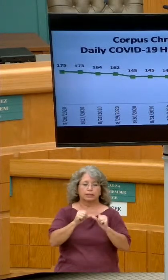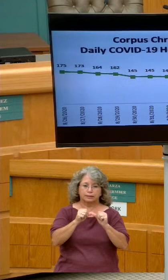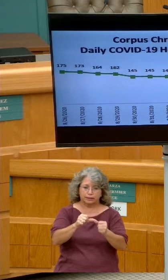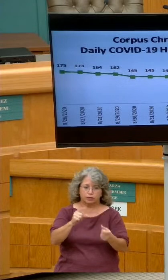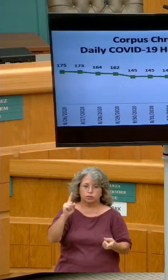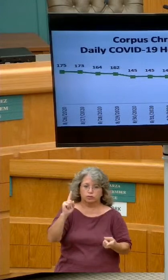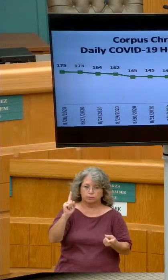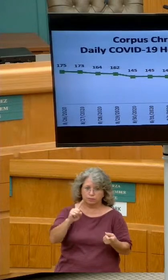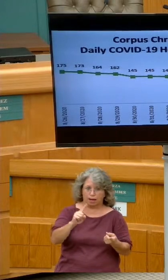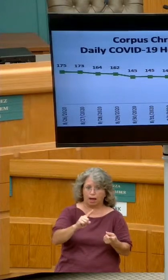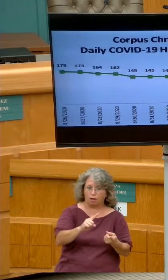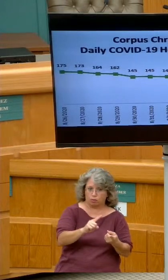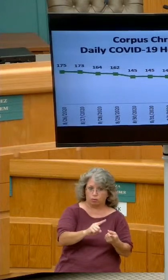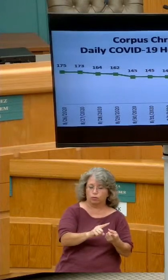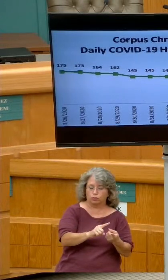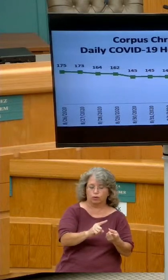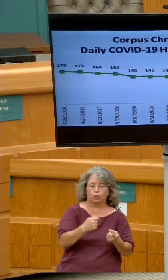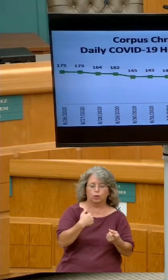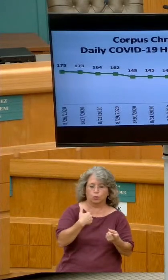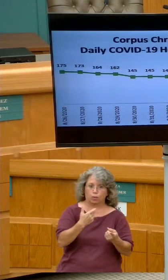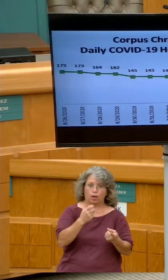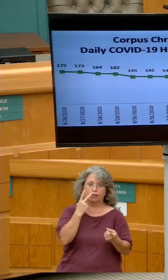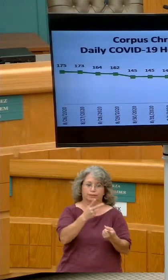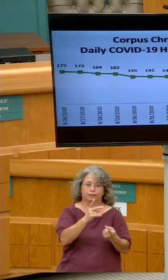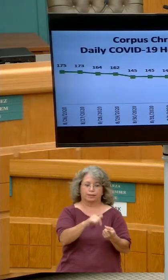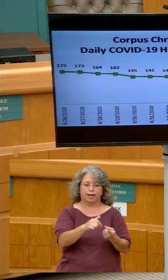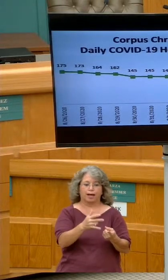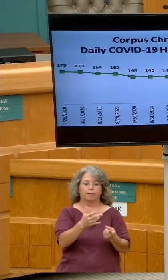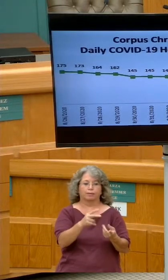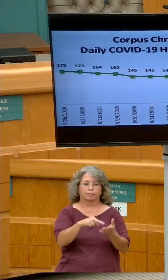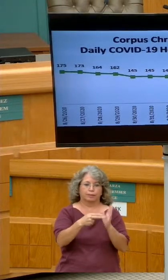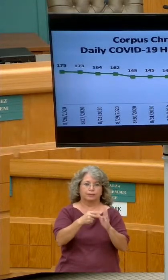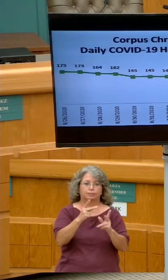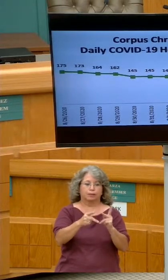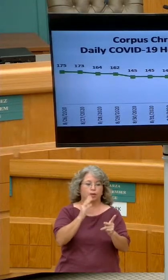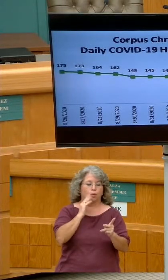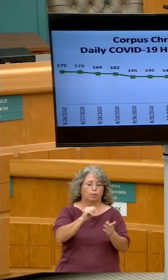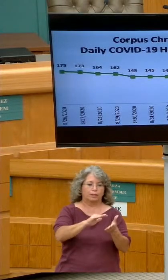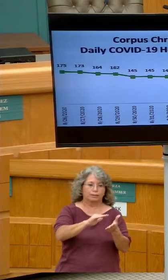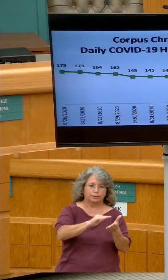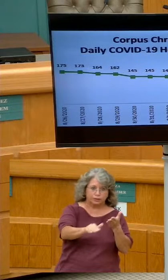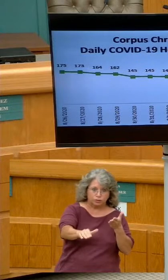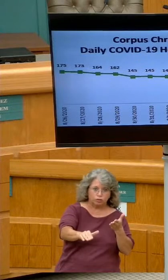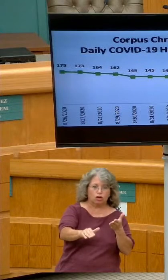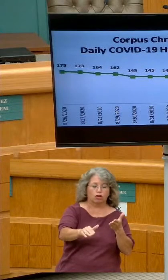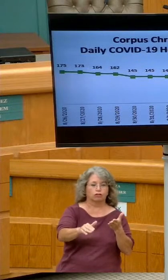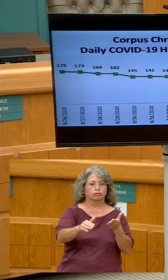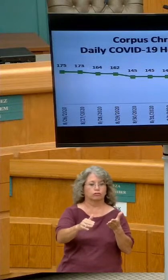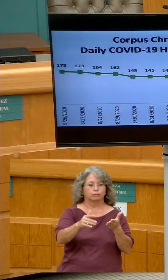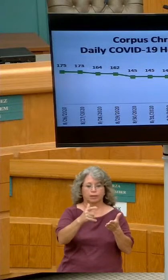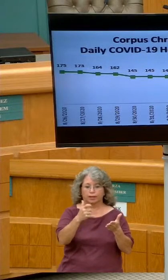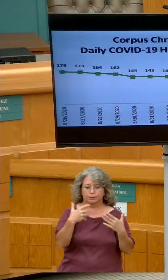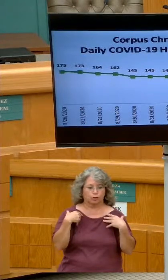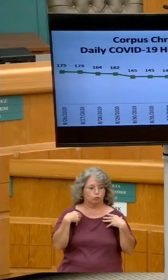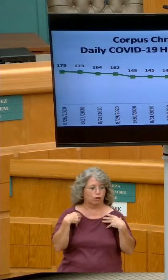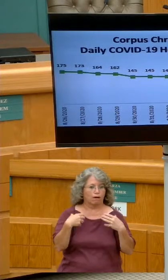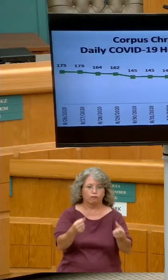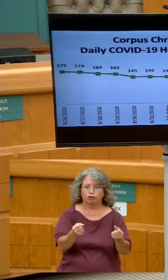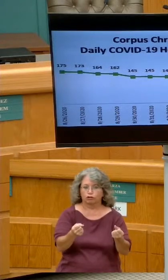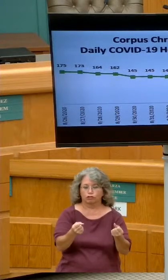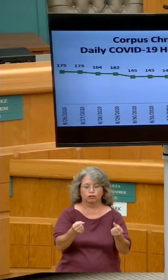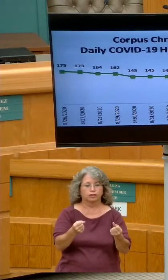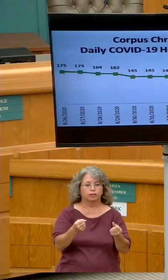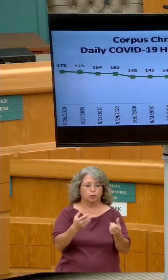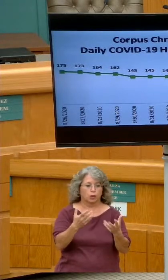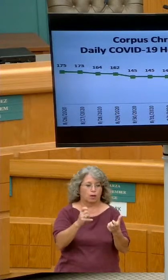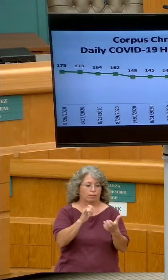So, and we want them to continue for people to get discharged, go home, completely recover. So we want the numbers to completely come